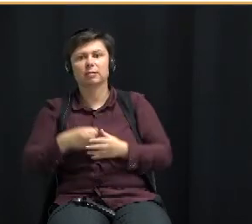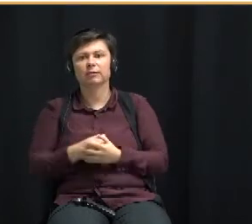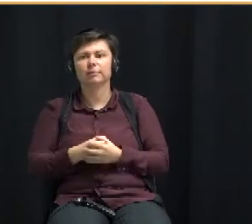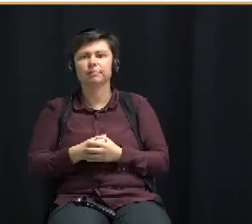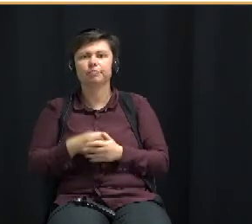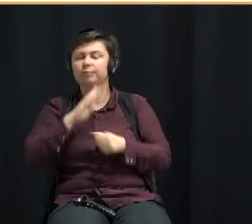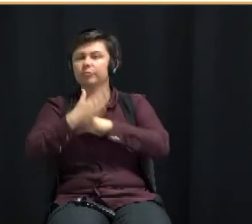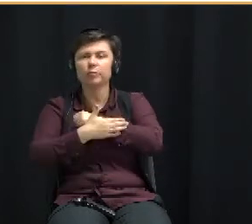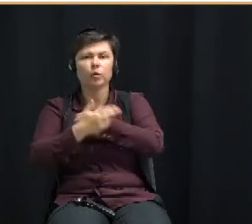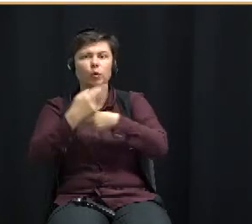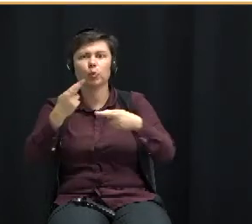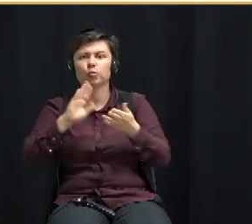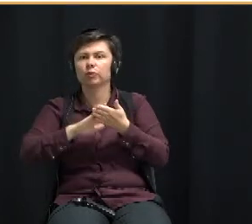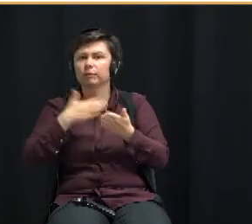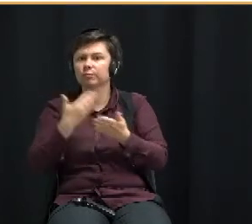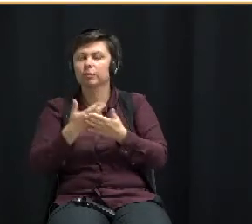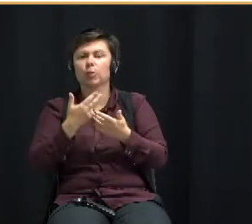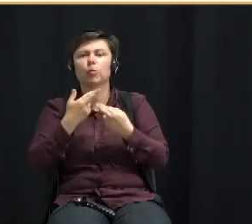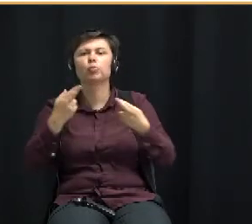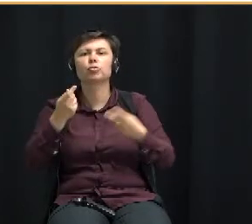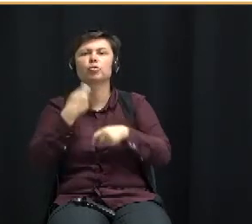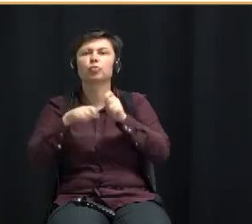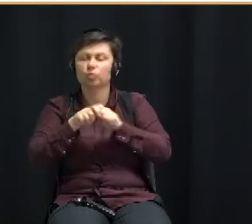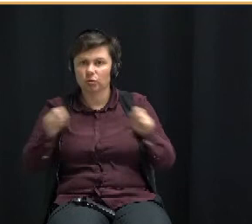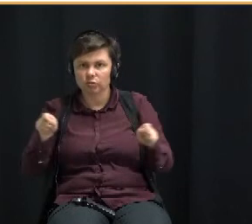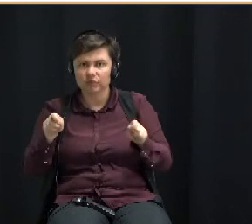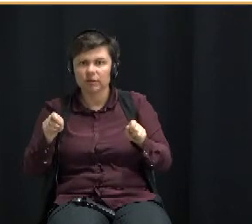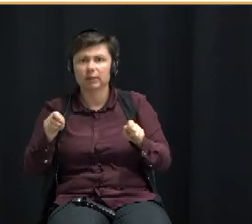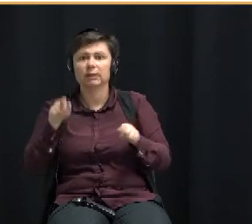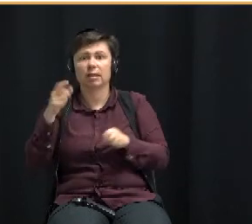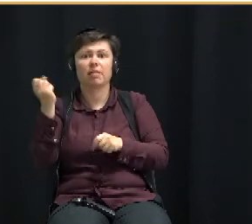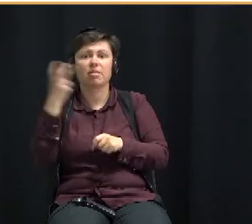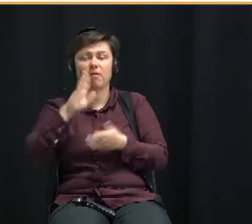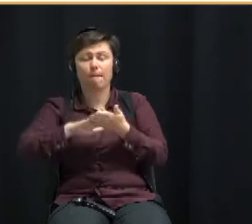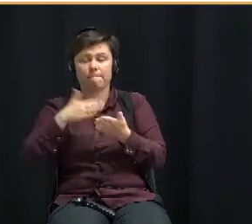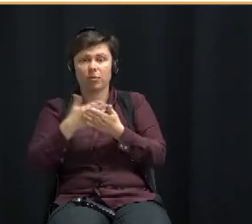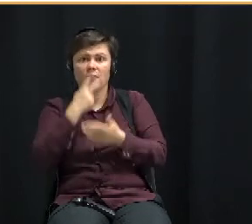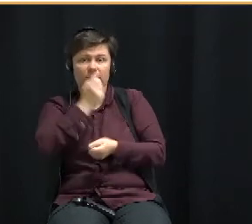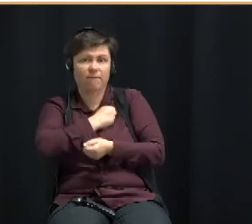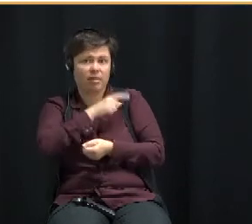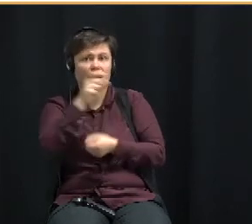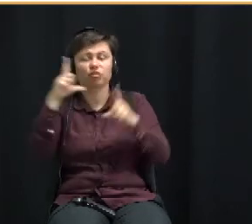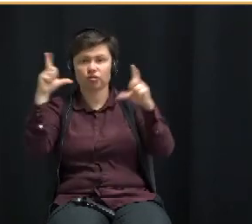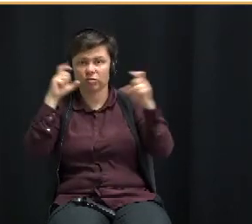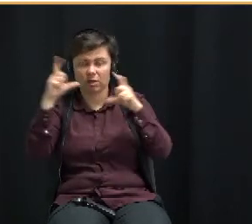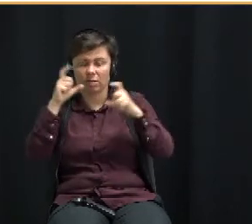examples of solutions. These are two examples. The one is